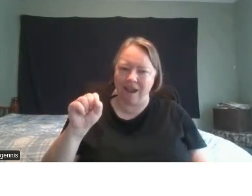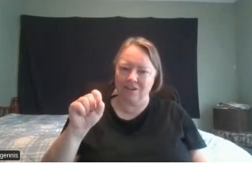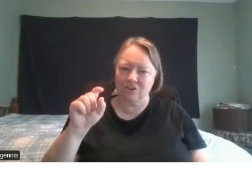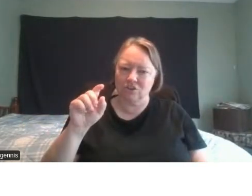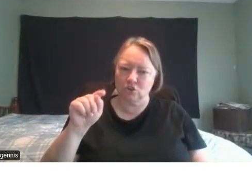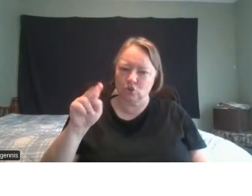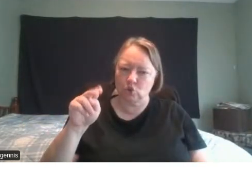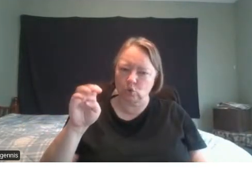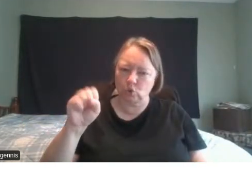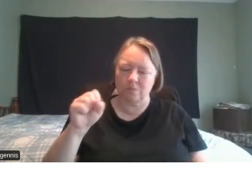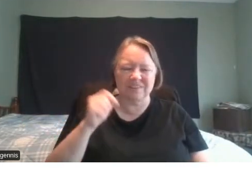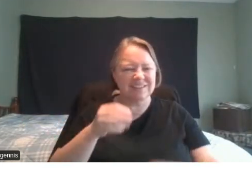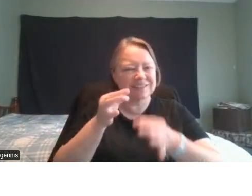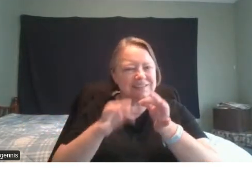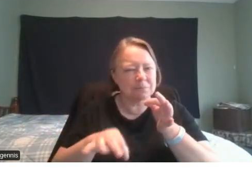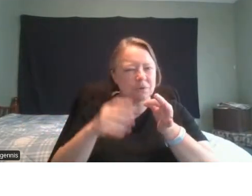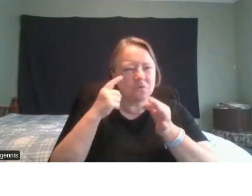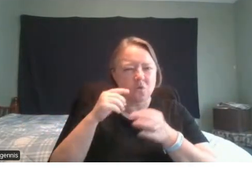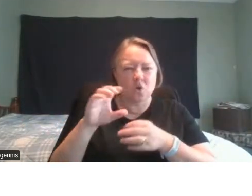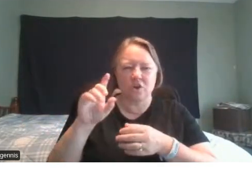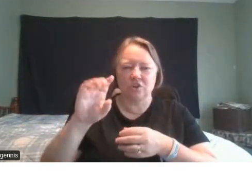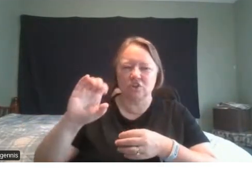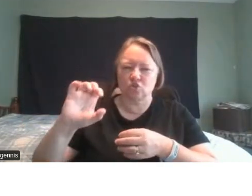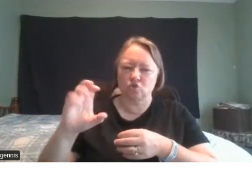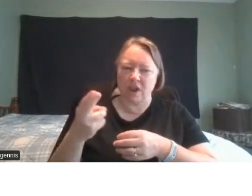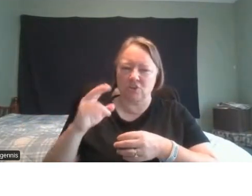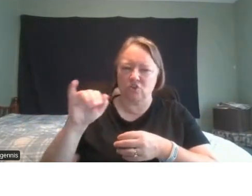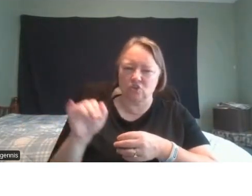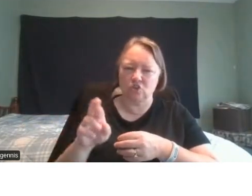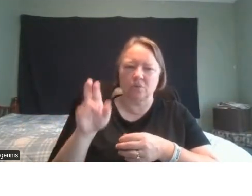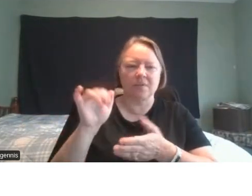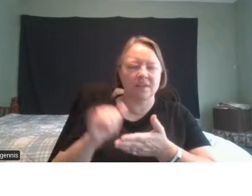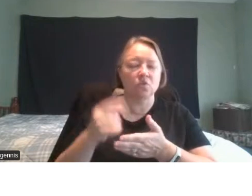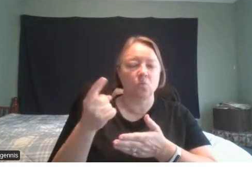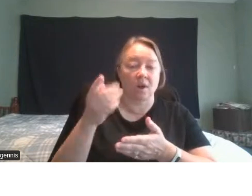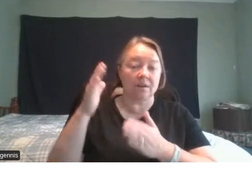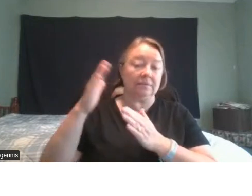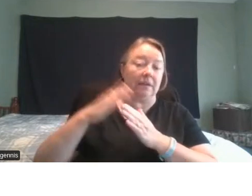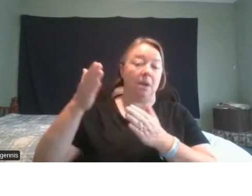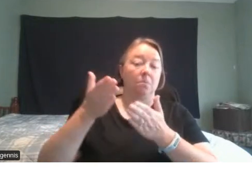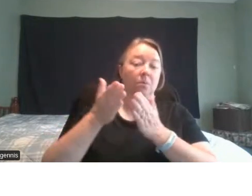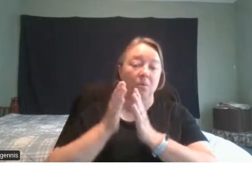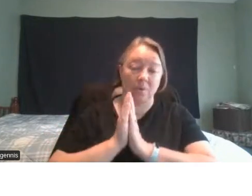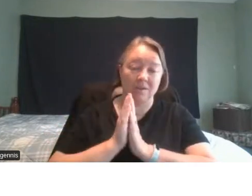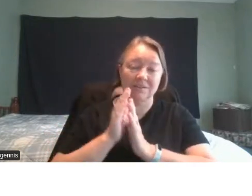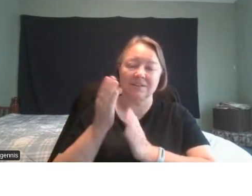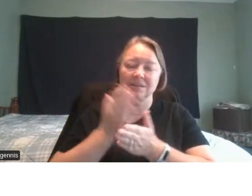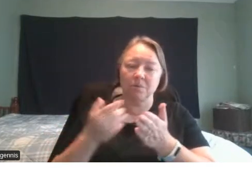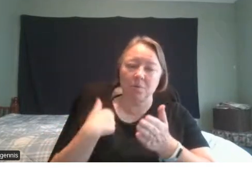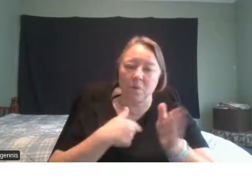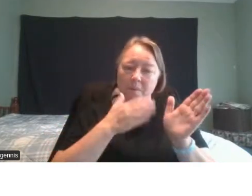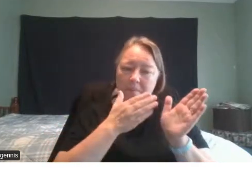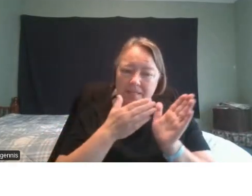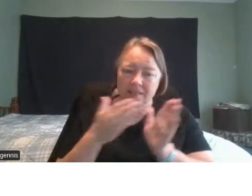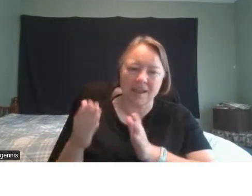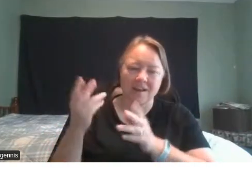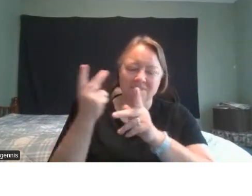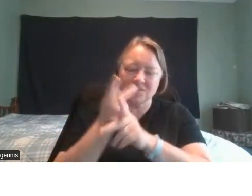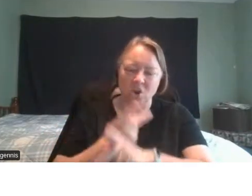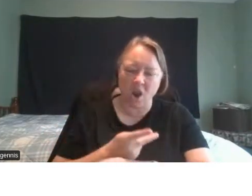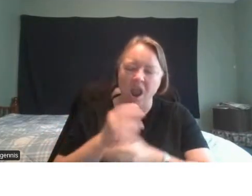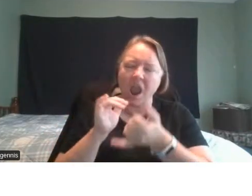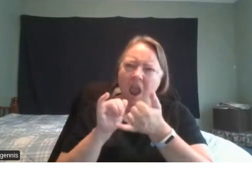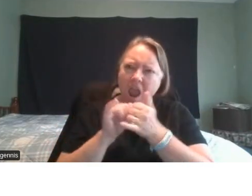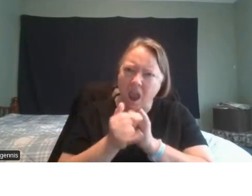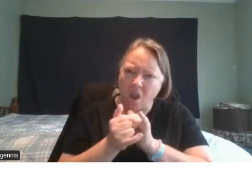like Scratch Junior at the beginning, but that is one of our top requests. So it's something that we're planning to figure out how to put it